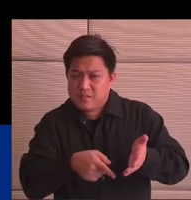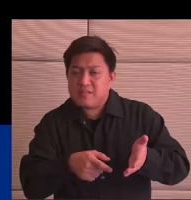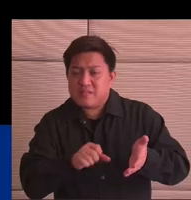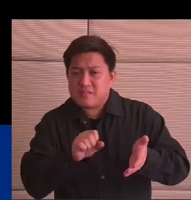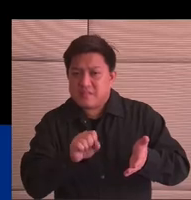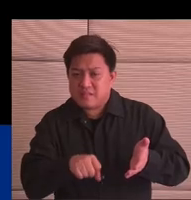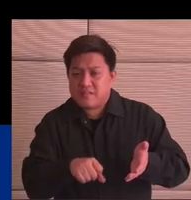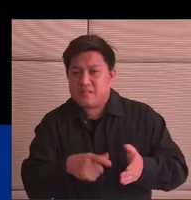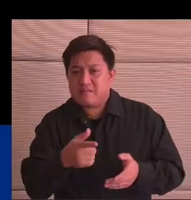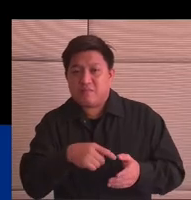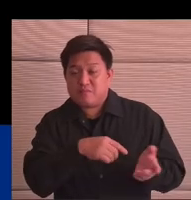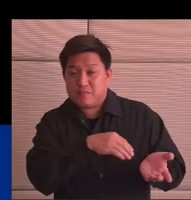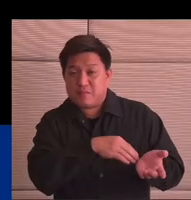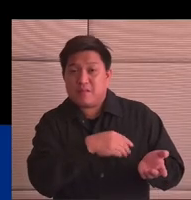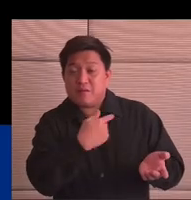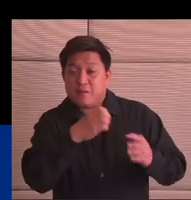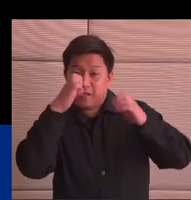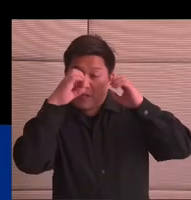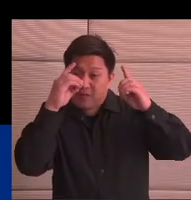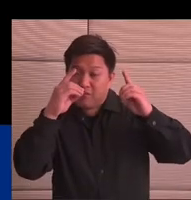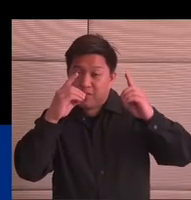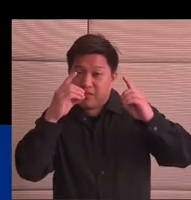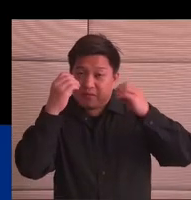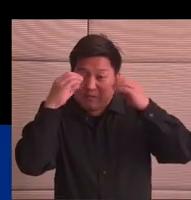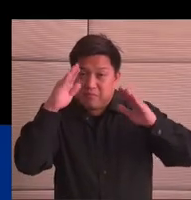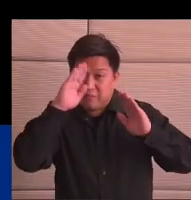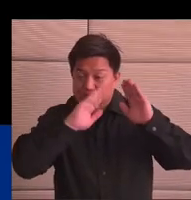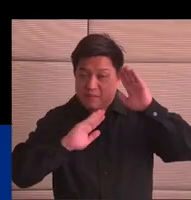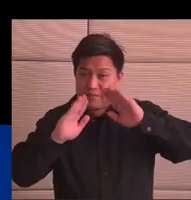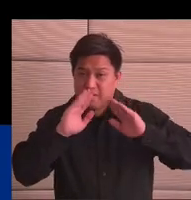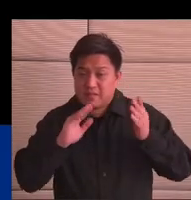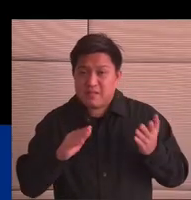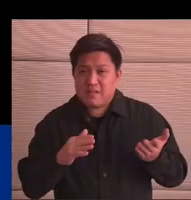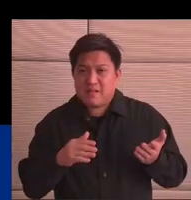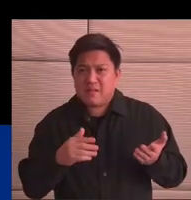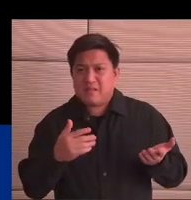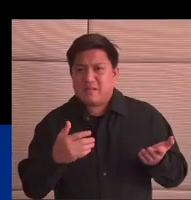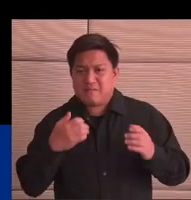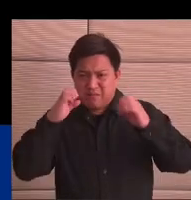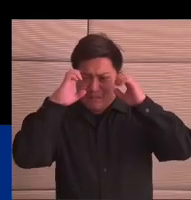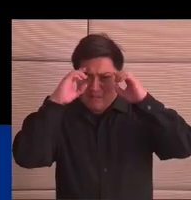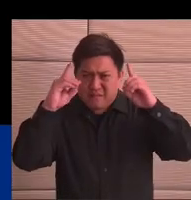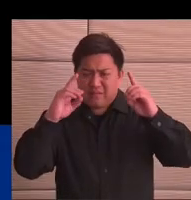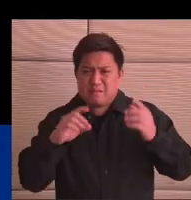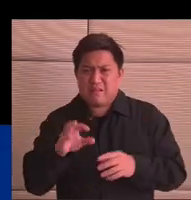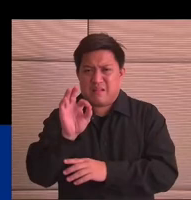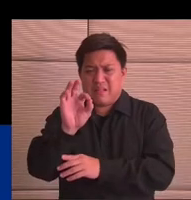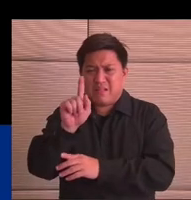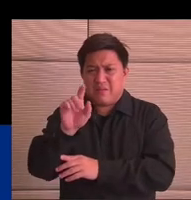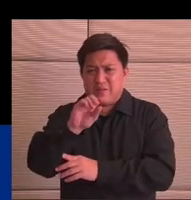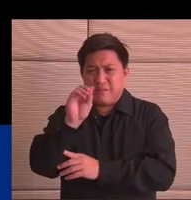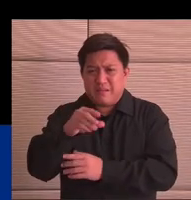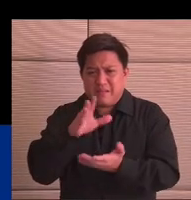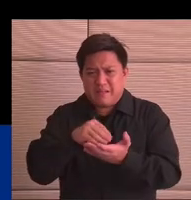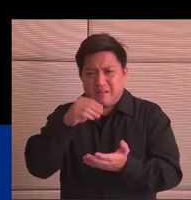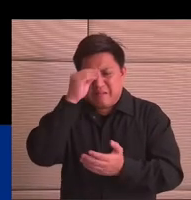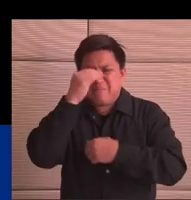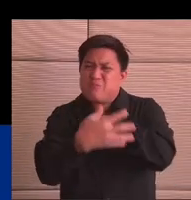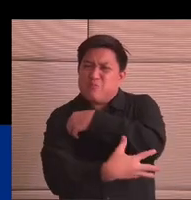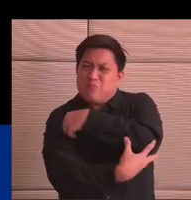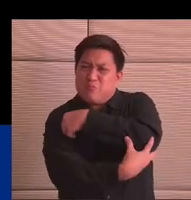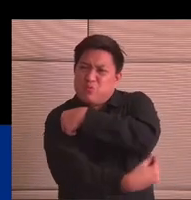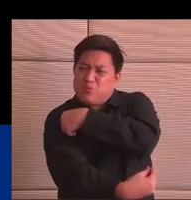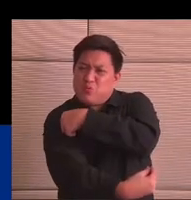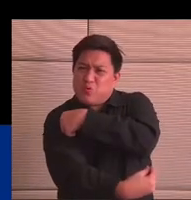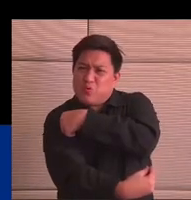again, the talk of the town, the education crisis, where the World Bank has indicated we have a 91% learning poverty.